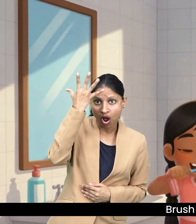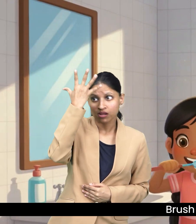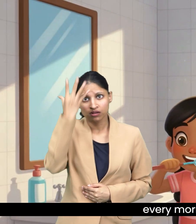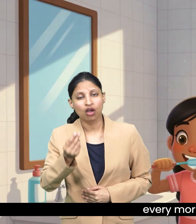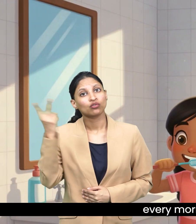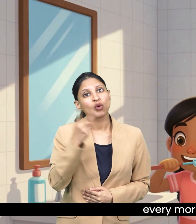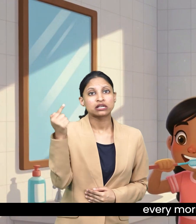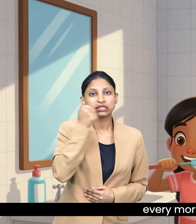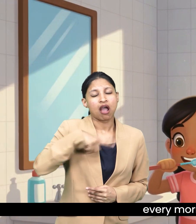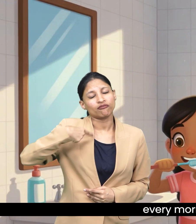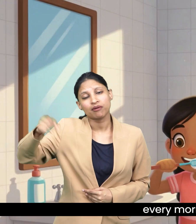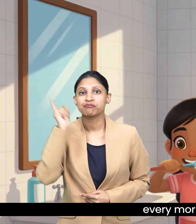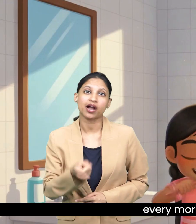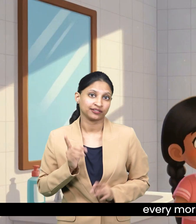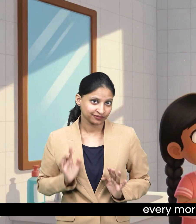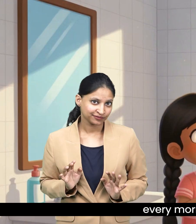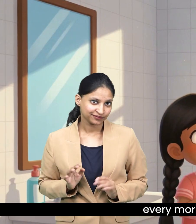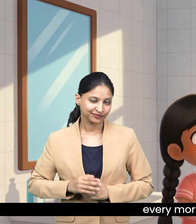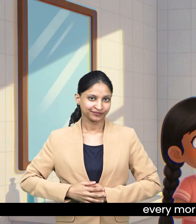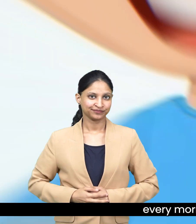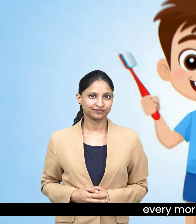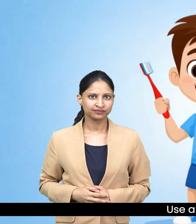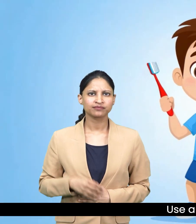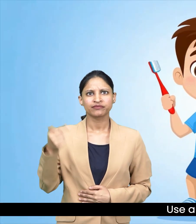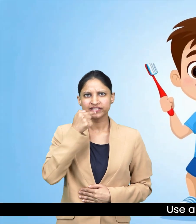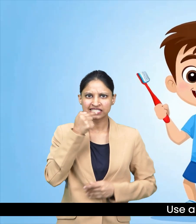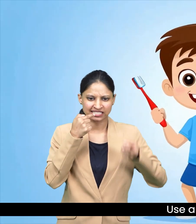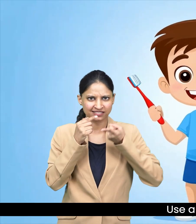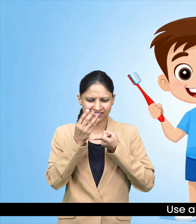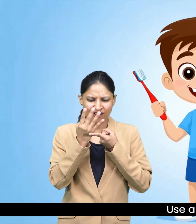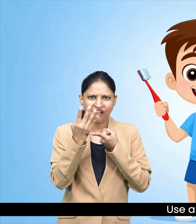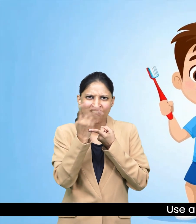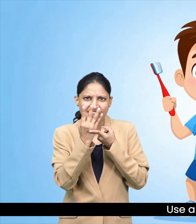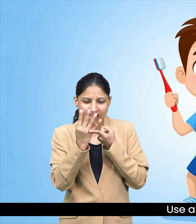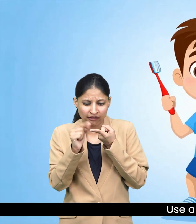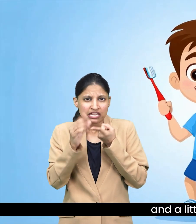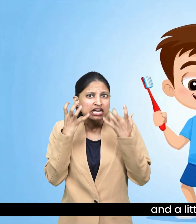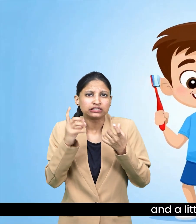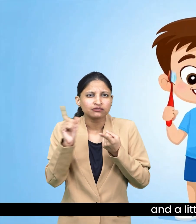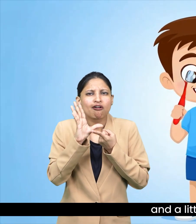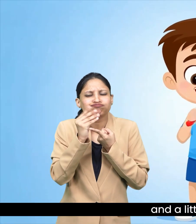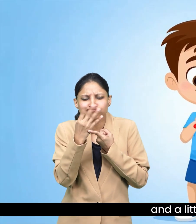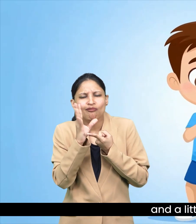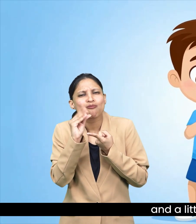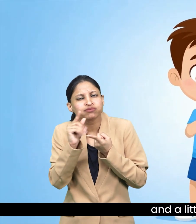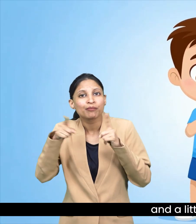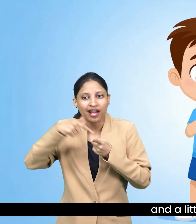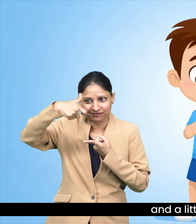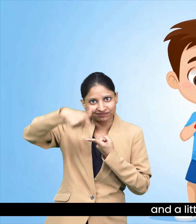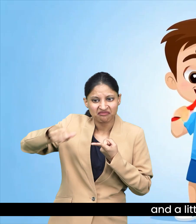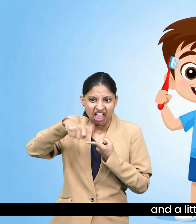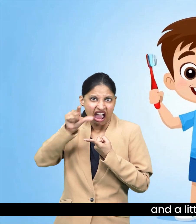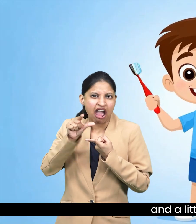Brush your teeth every morning and night. Use a soft brush and a little